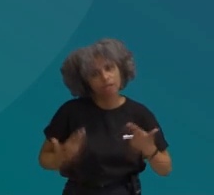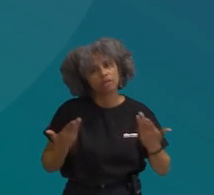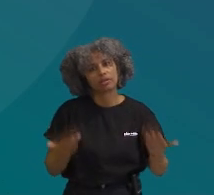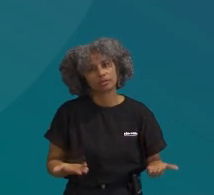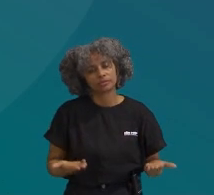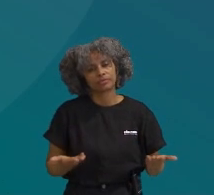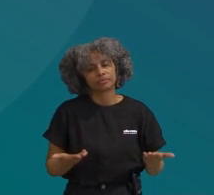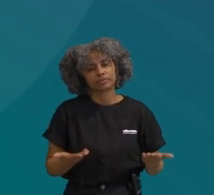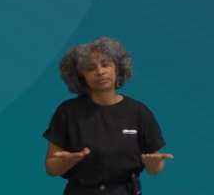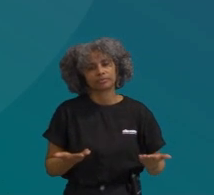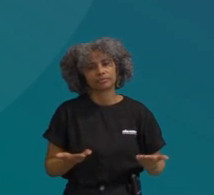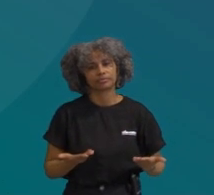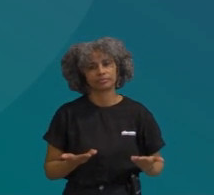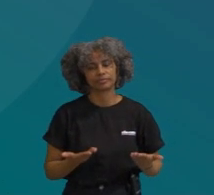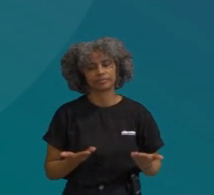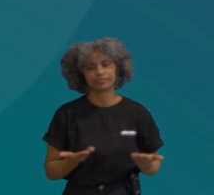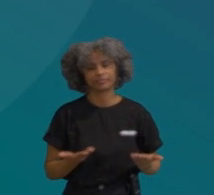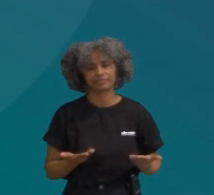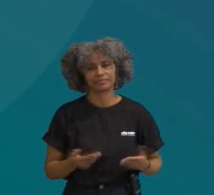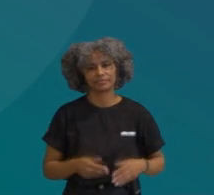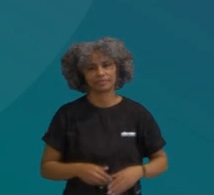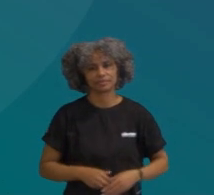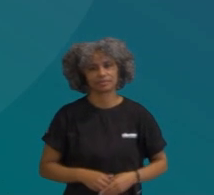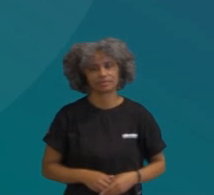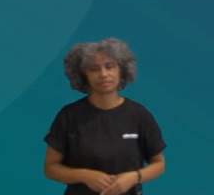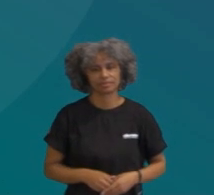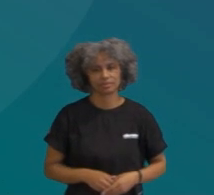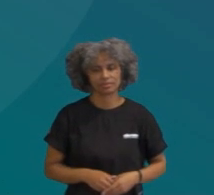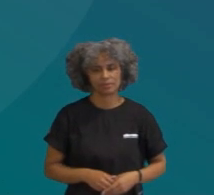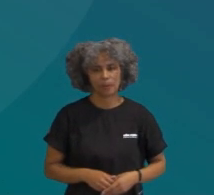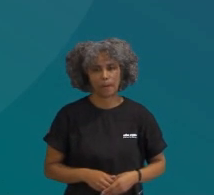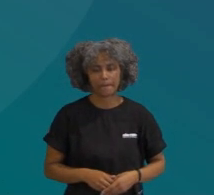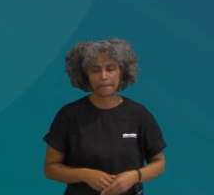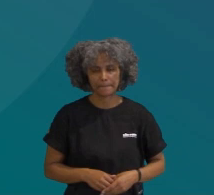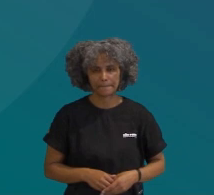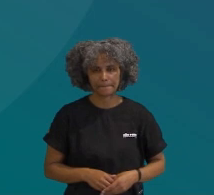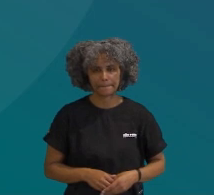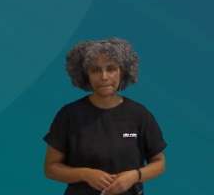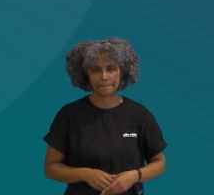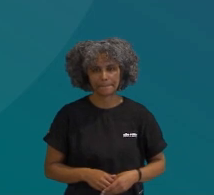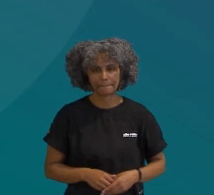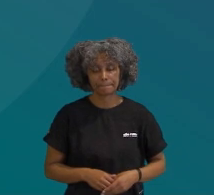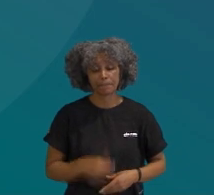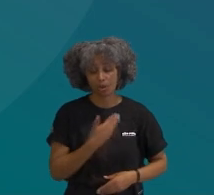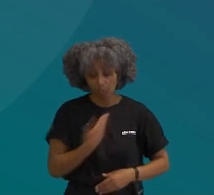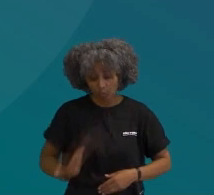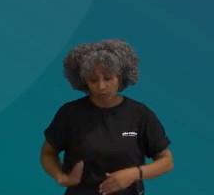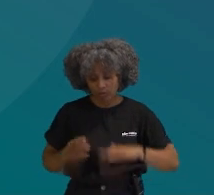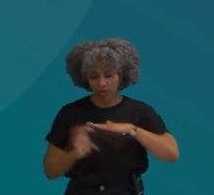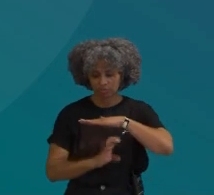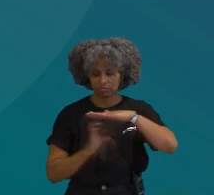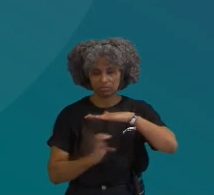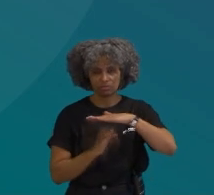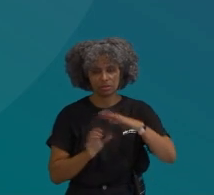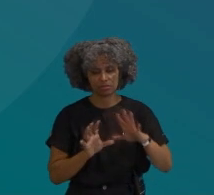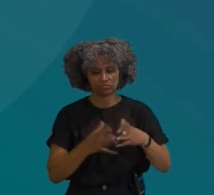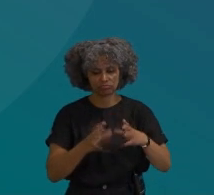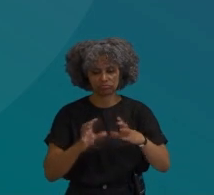set aside funds and personnel to assist with the recovery of